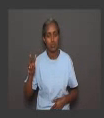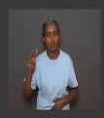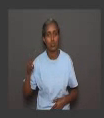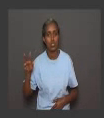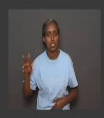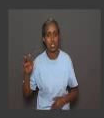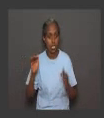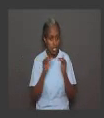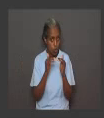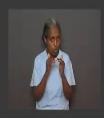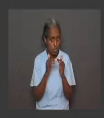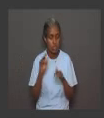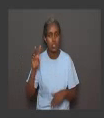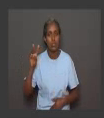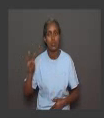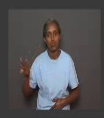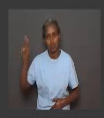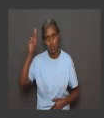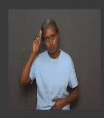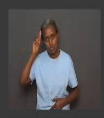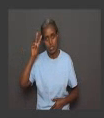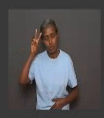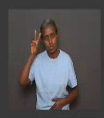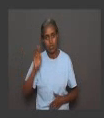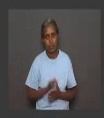3 equals 2 squared.